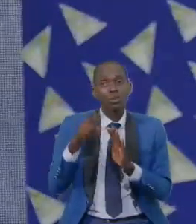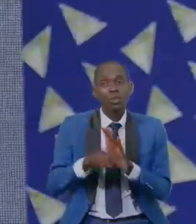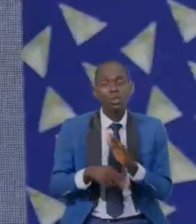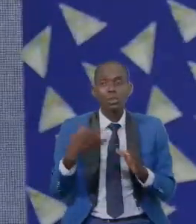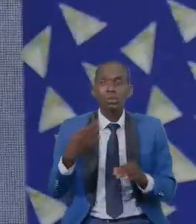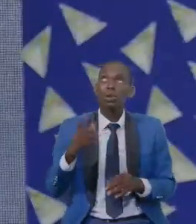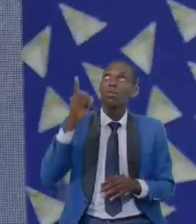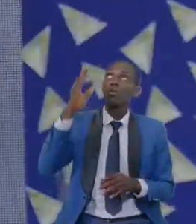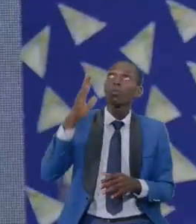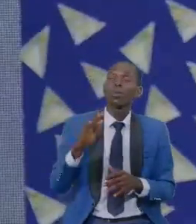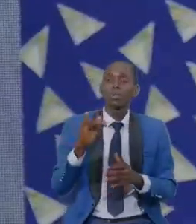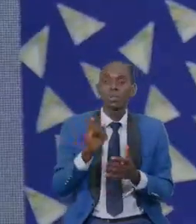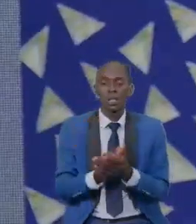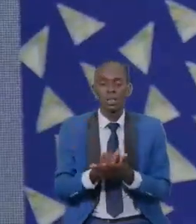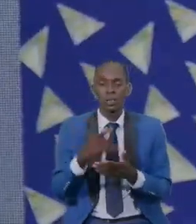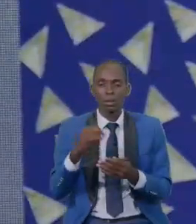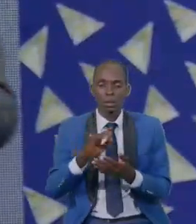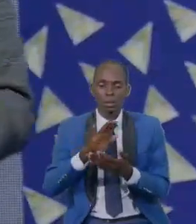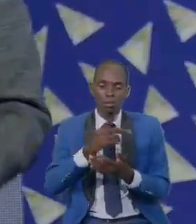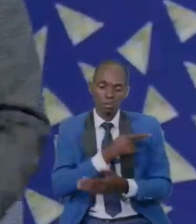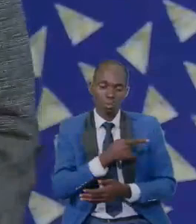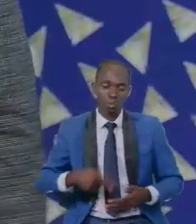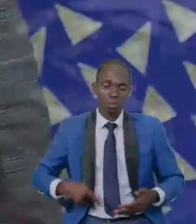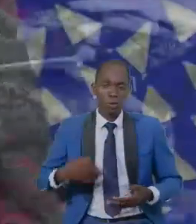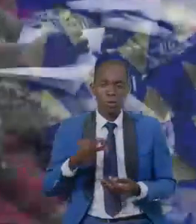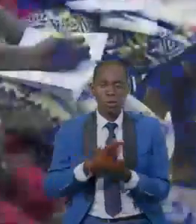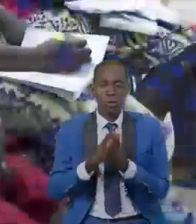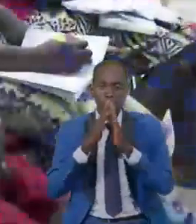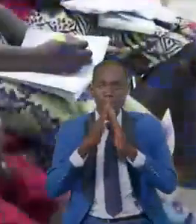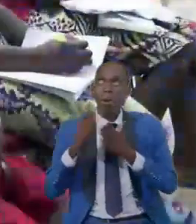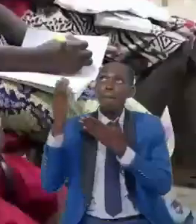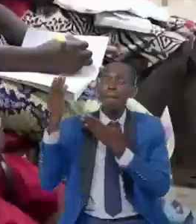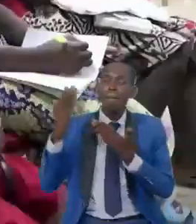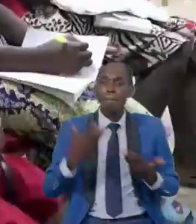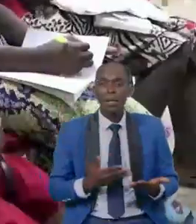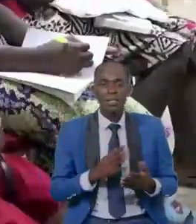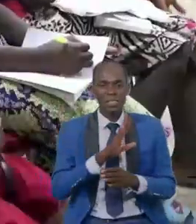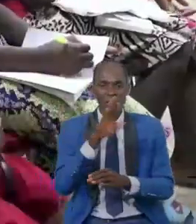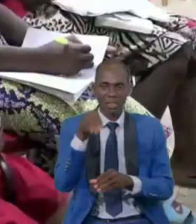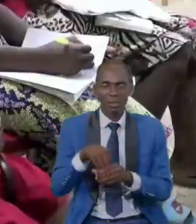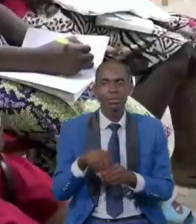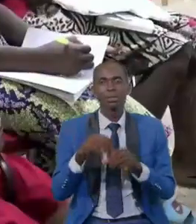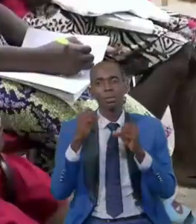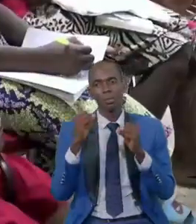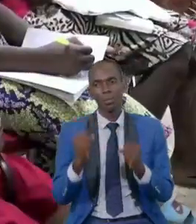Prince of Peace brings includes power.